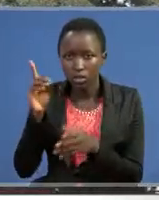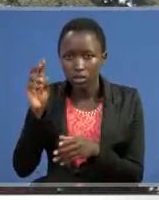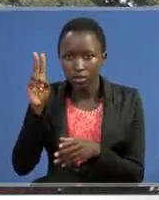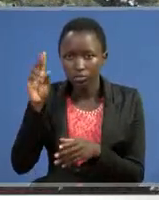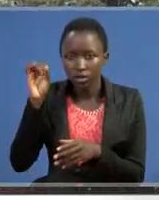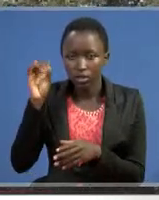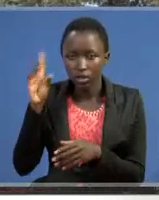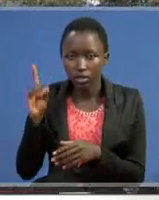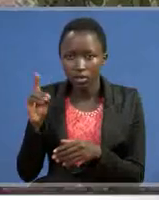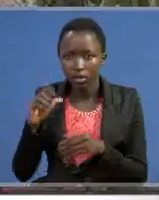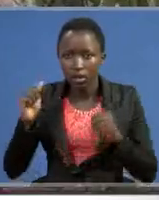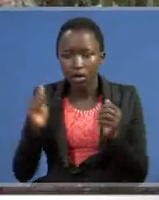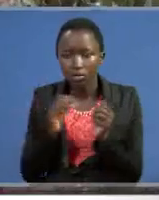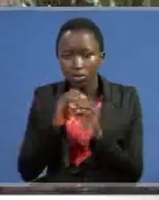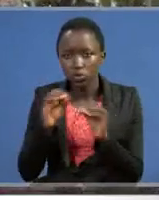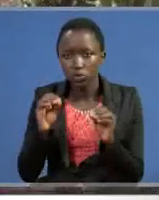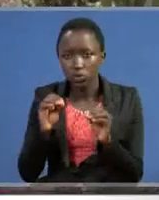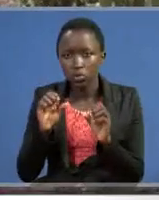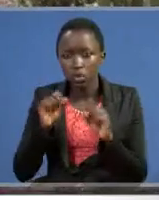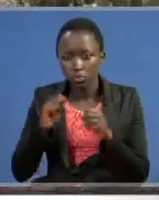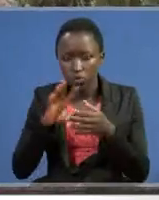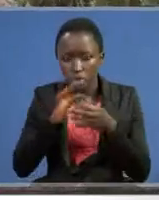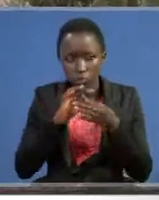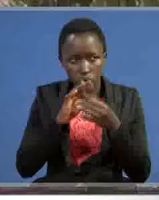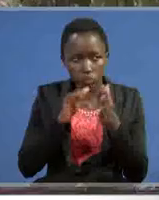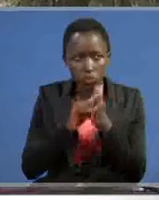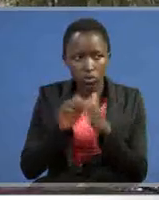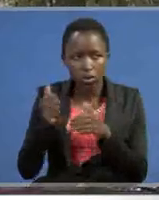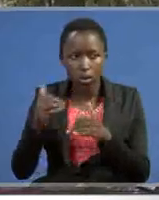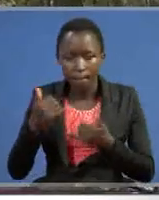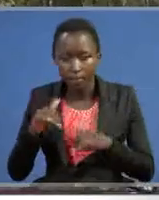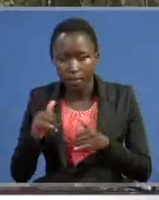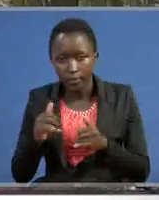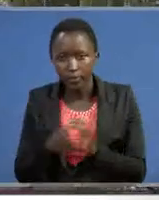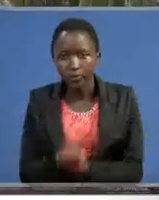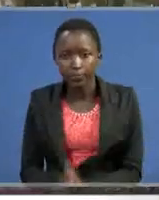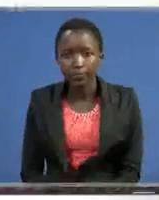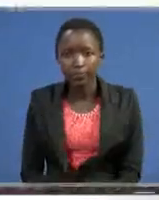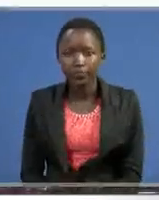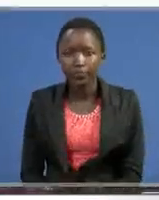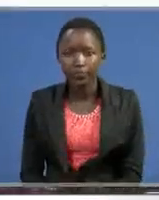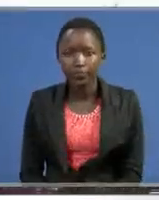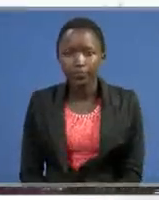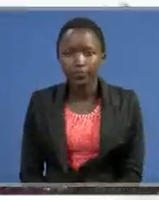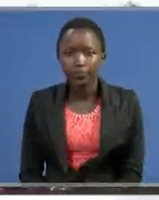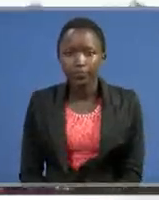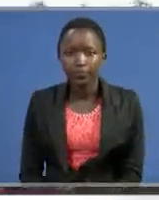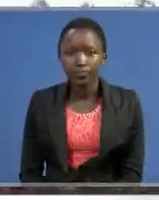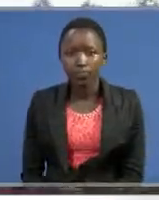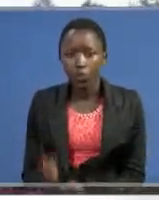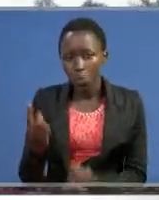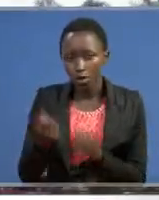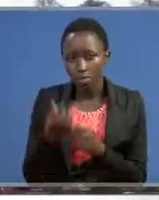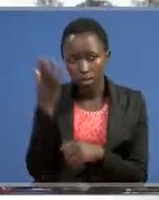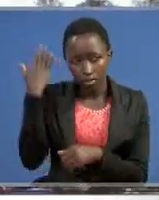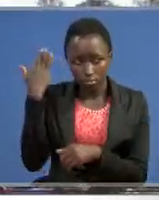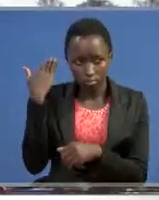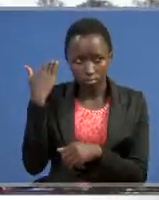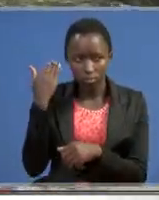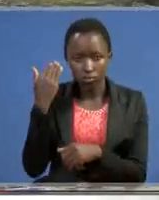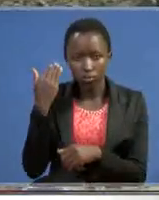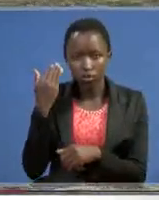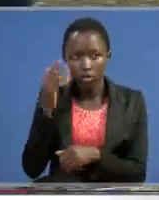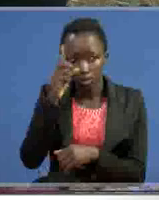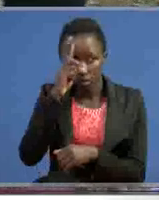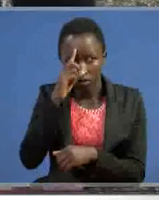Charles couldn't be happier to be able to join his siblings in play just a month ago a serious